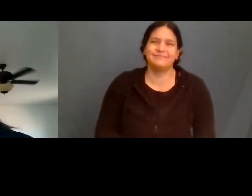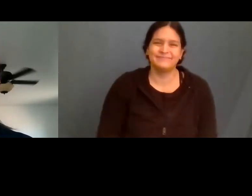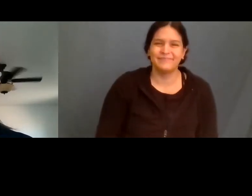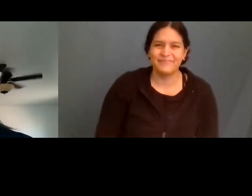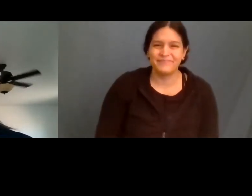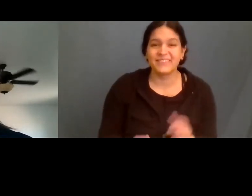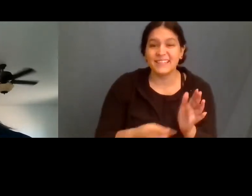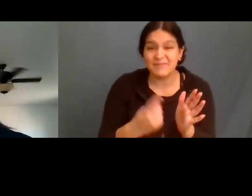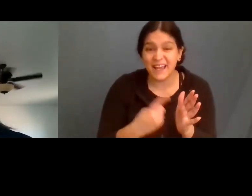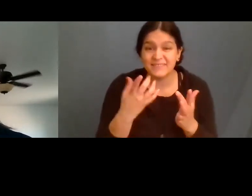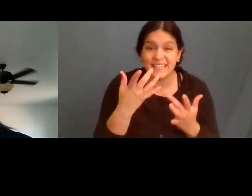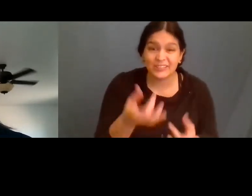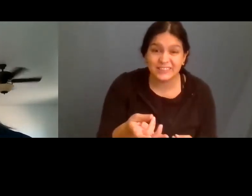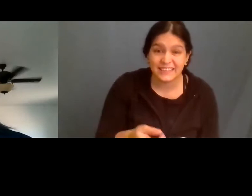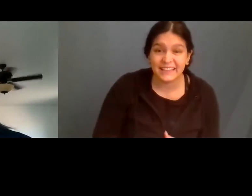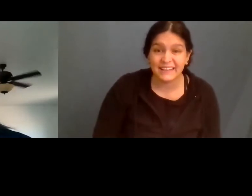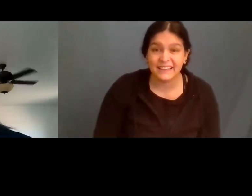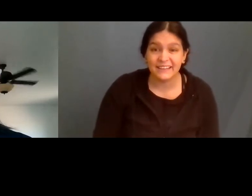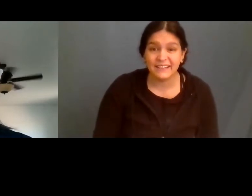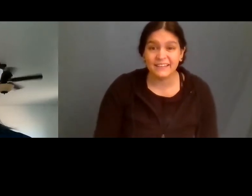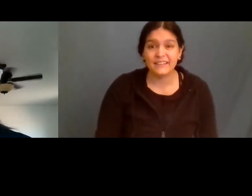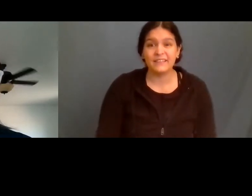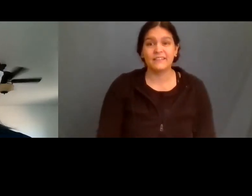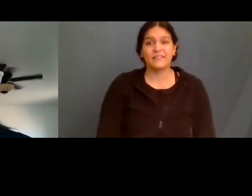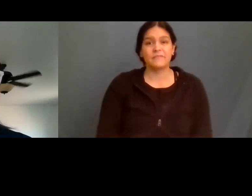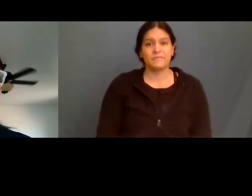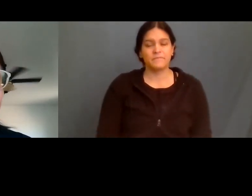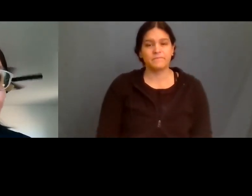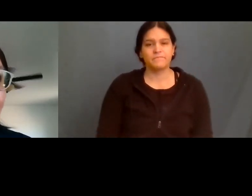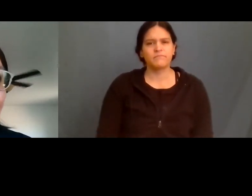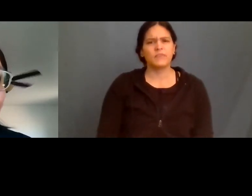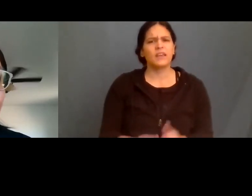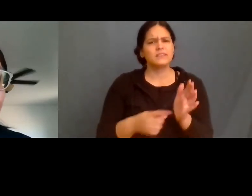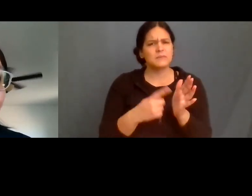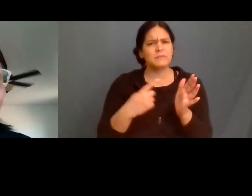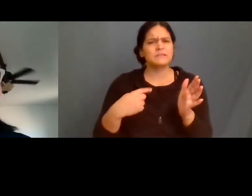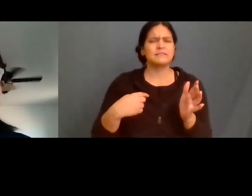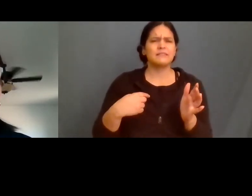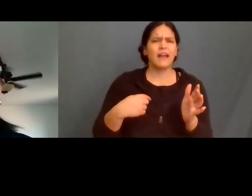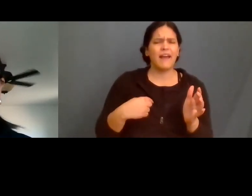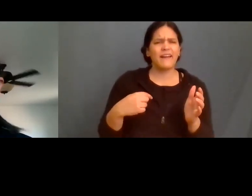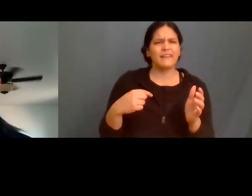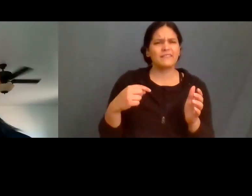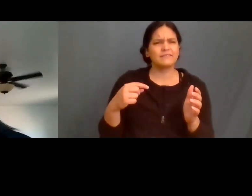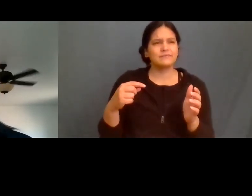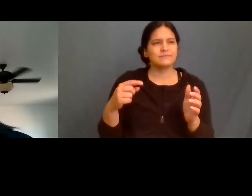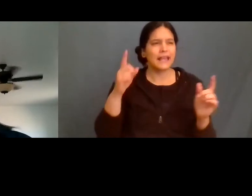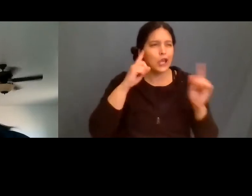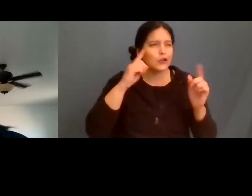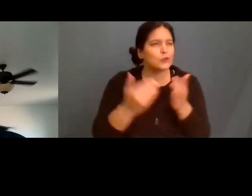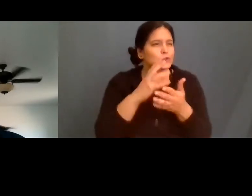sometimes it's interesting. Every time I hear a story about my grandparents and something new to me again. So